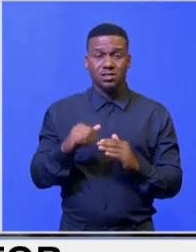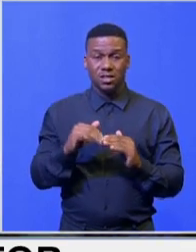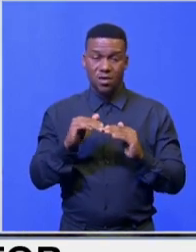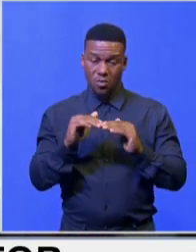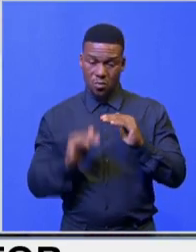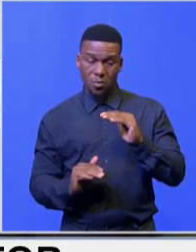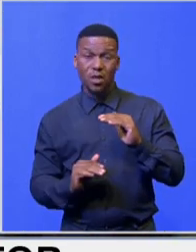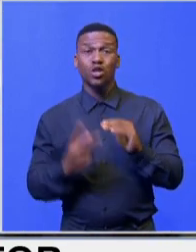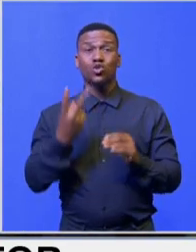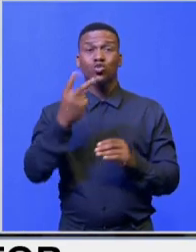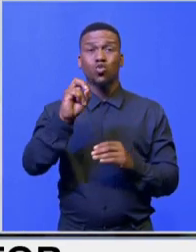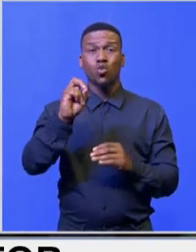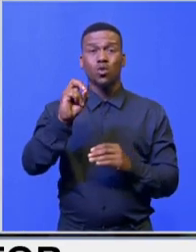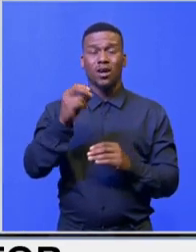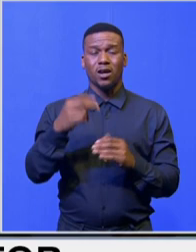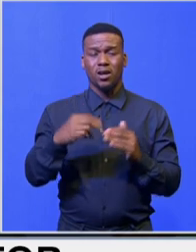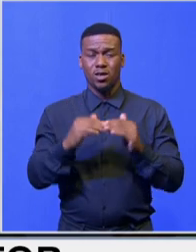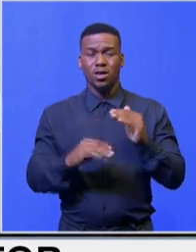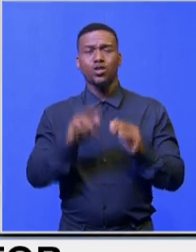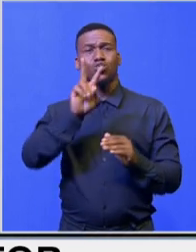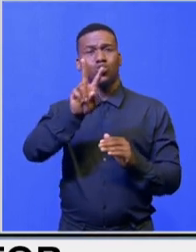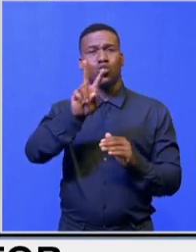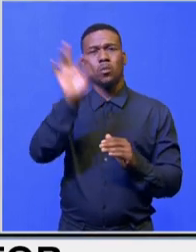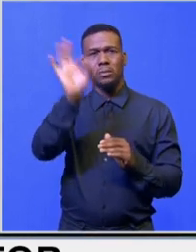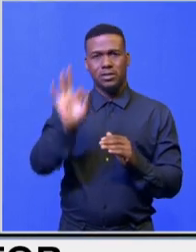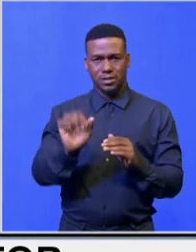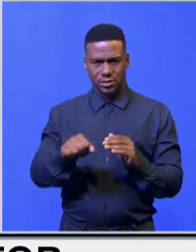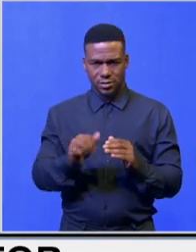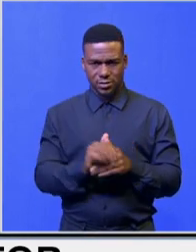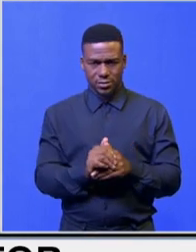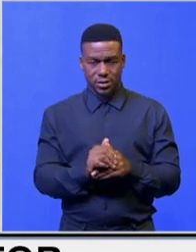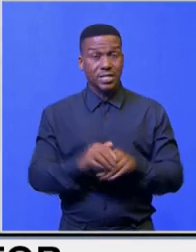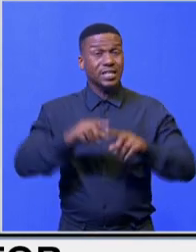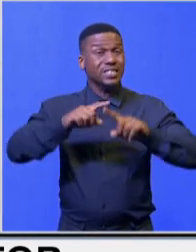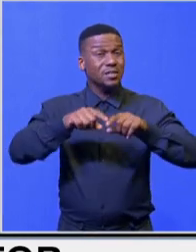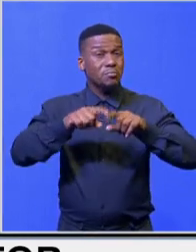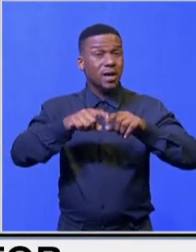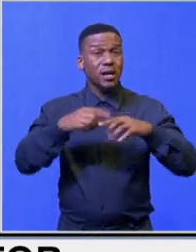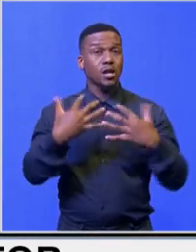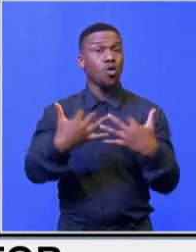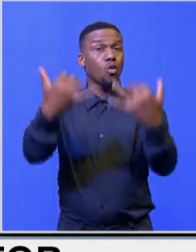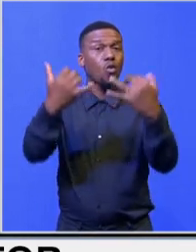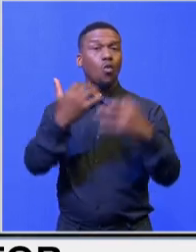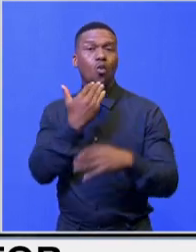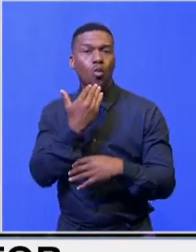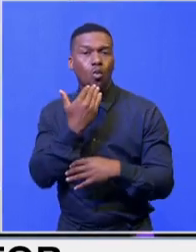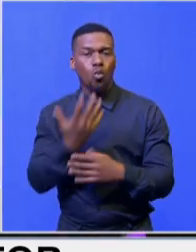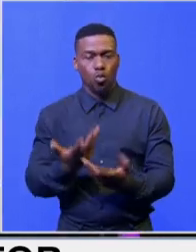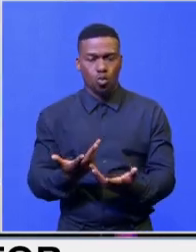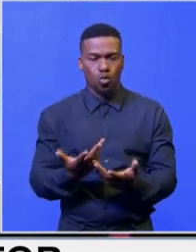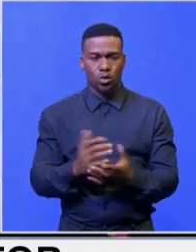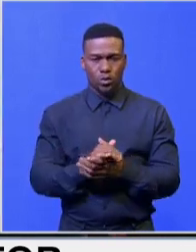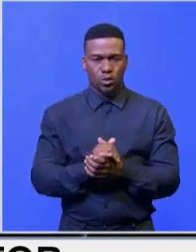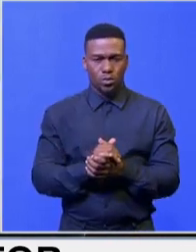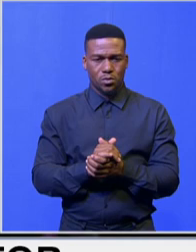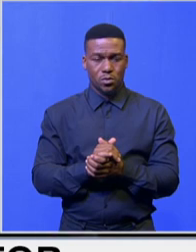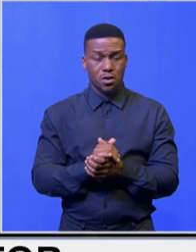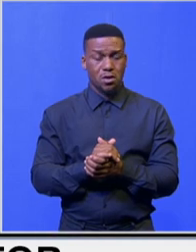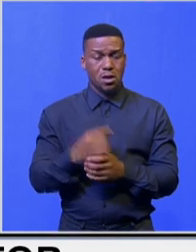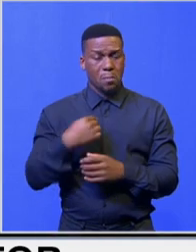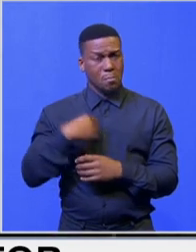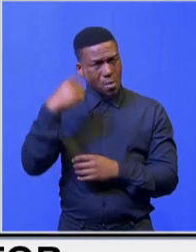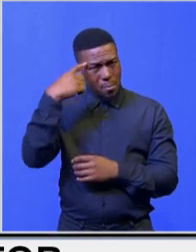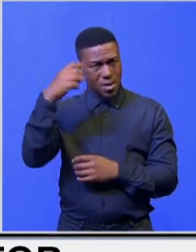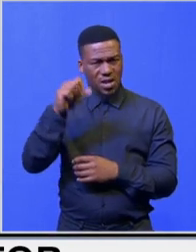really speaks to who the DA, who are their audience. And I believe, Naledi, that the DA really wants